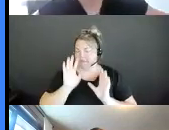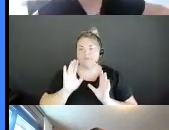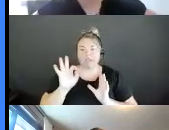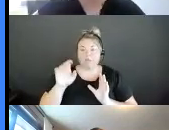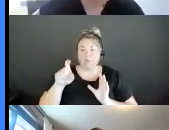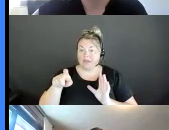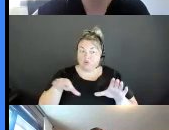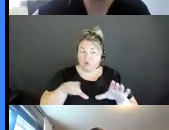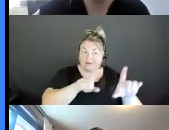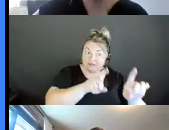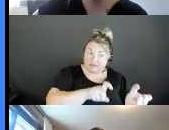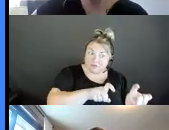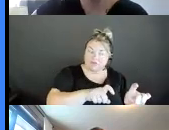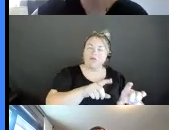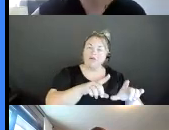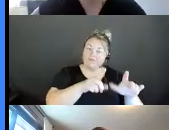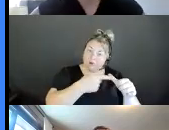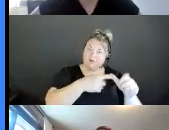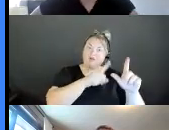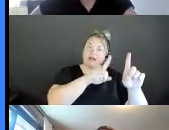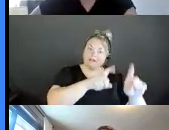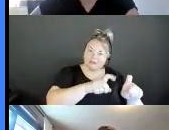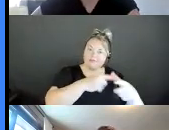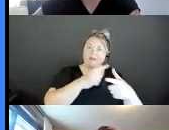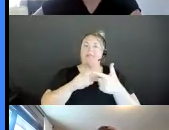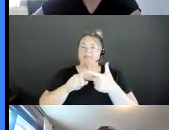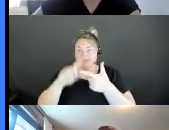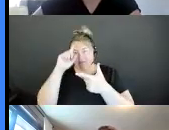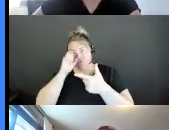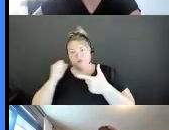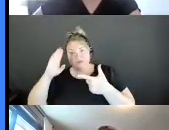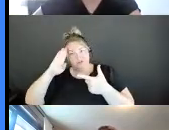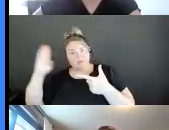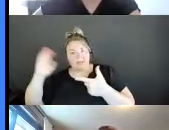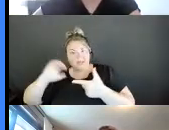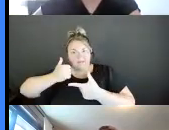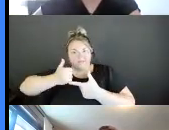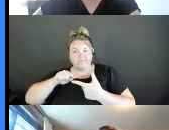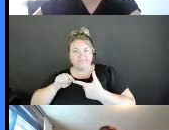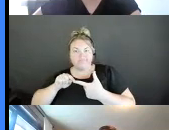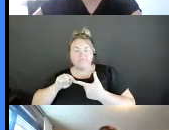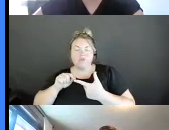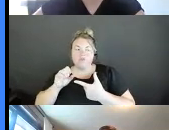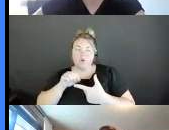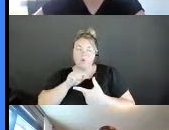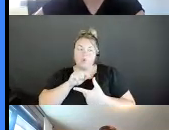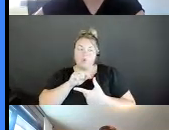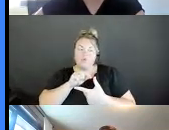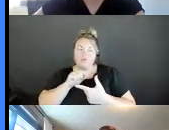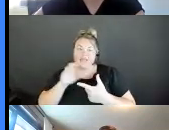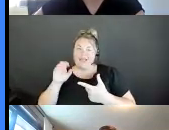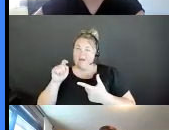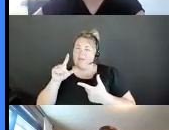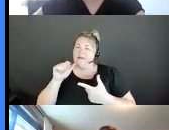an assessment to do the assessment first before the strategic plan. So just outlining the services that are